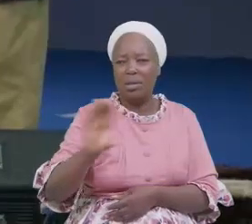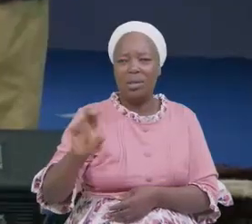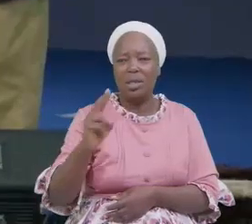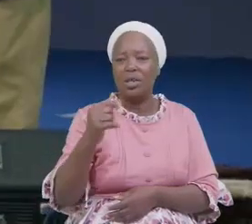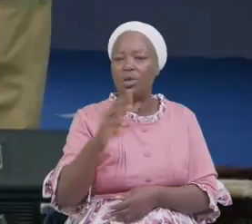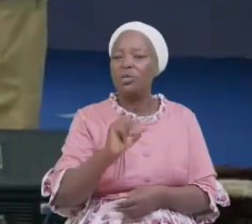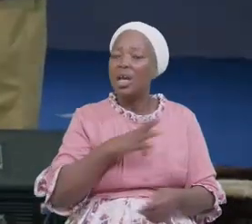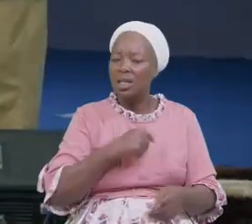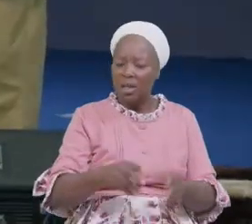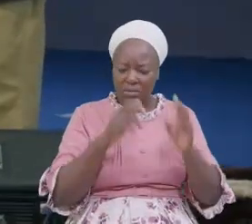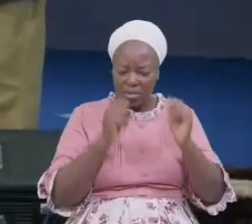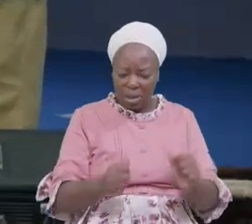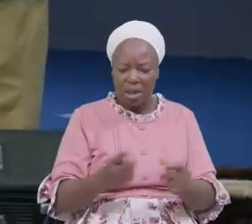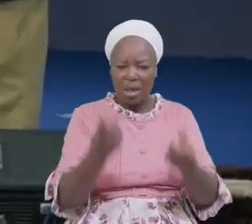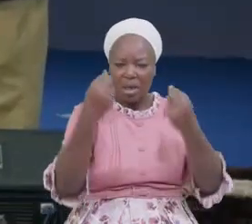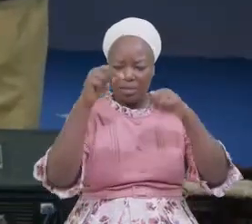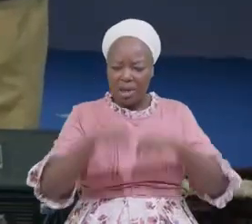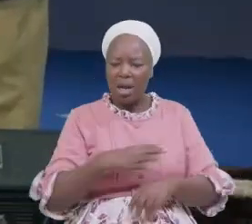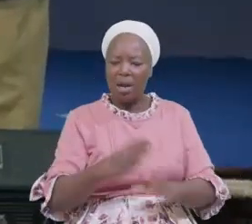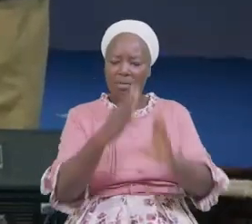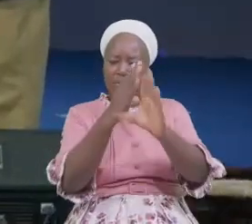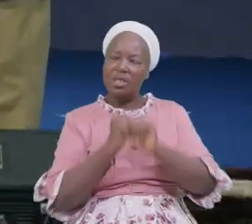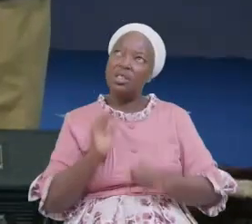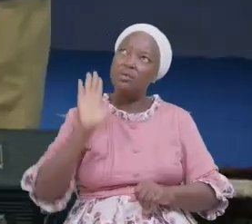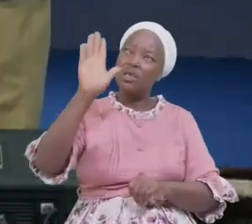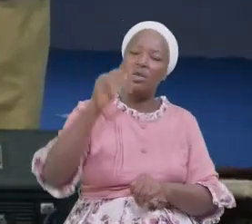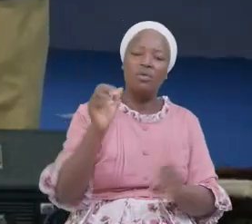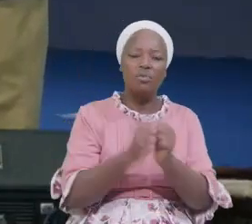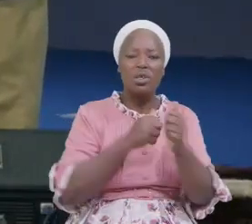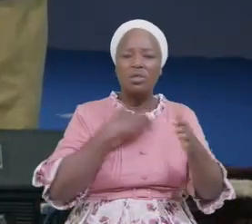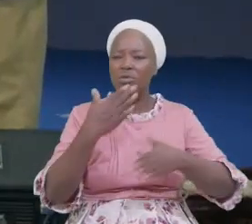received him joyfully.